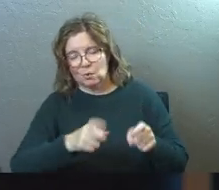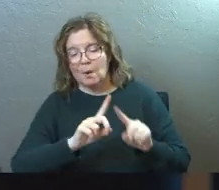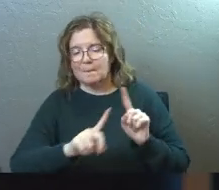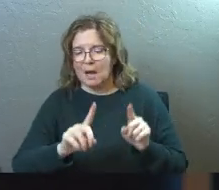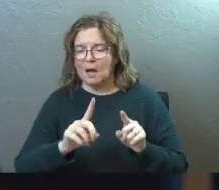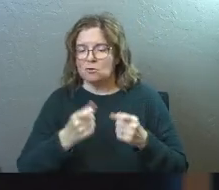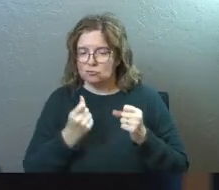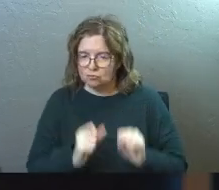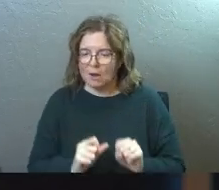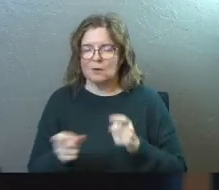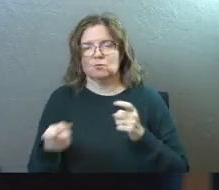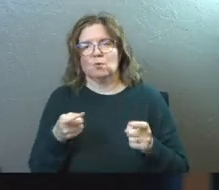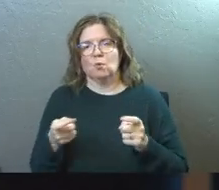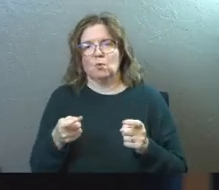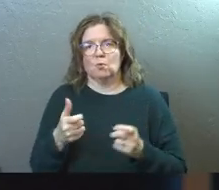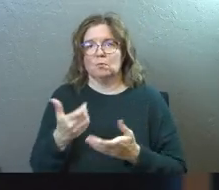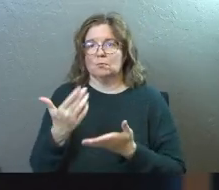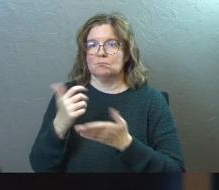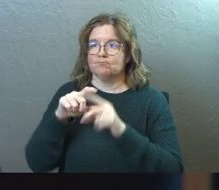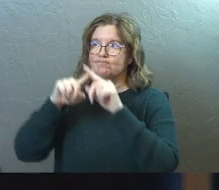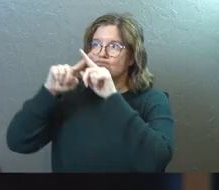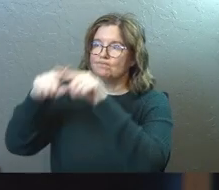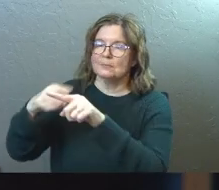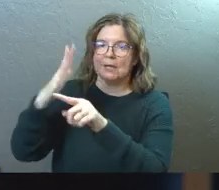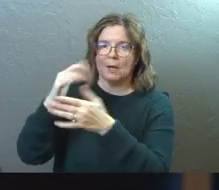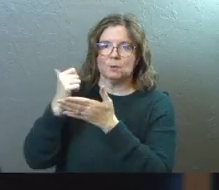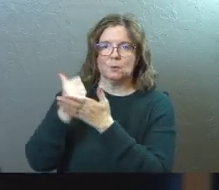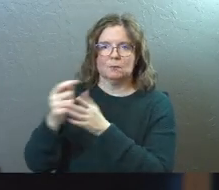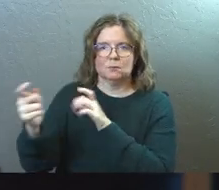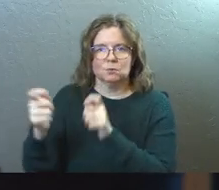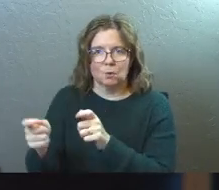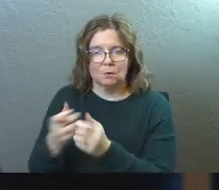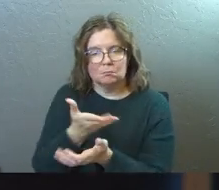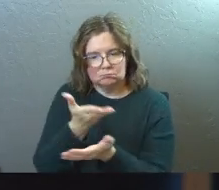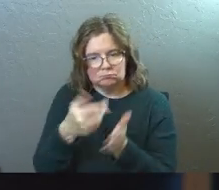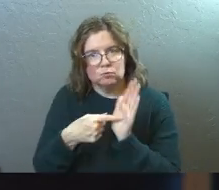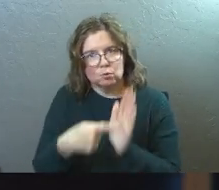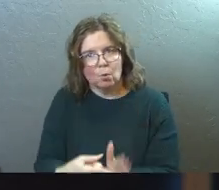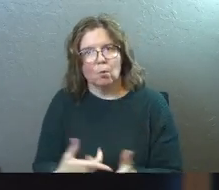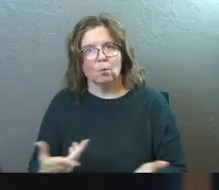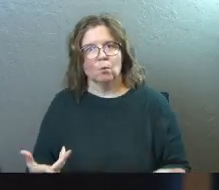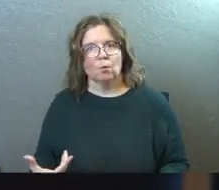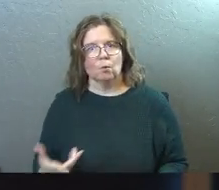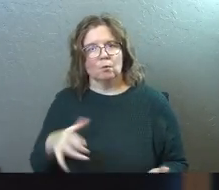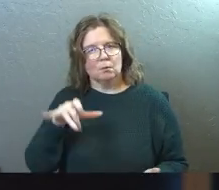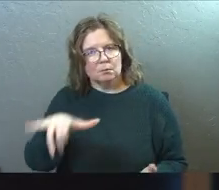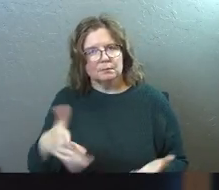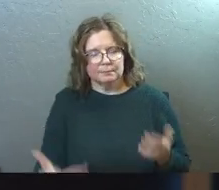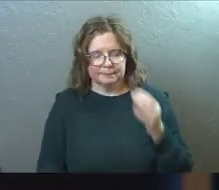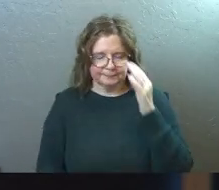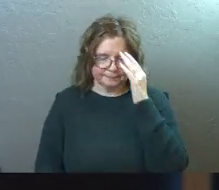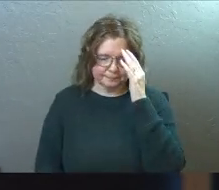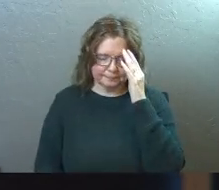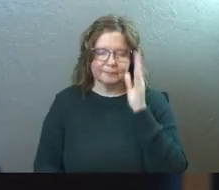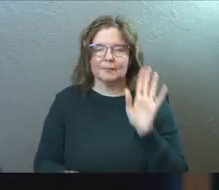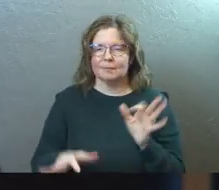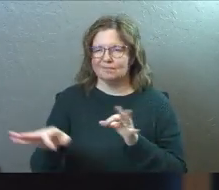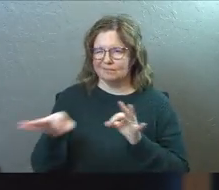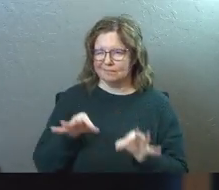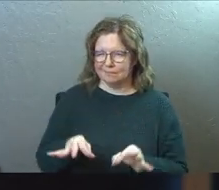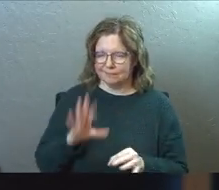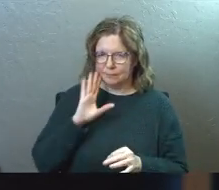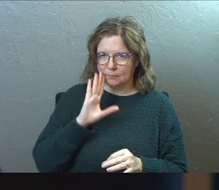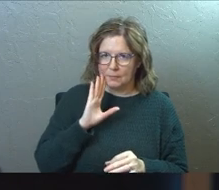get busy taming your tongue. Get busy at it. Prove it. Show it. Here's what we're going to walk you